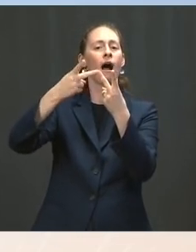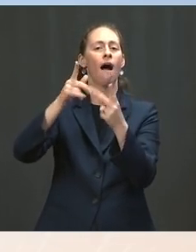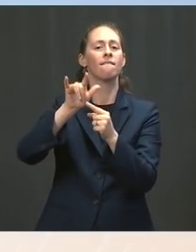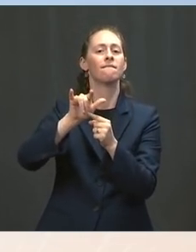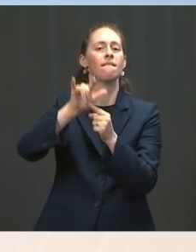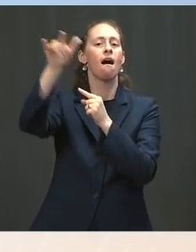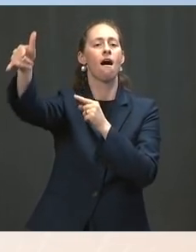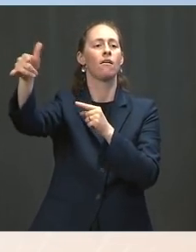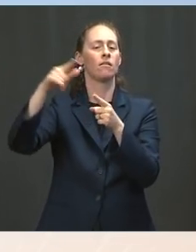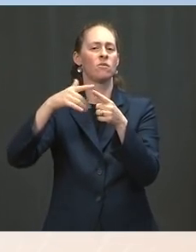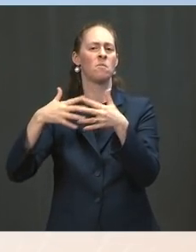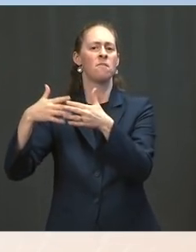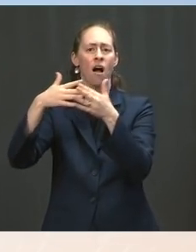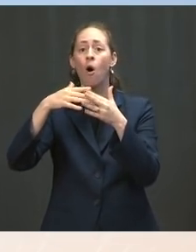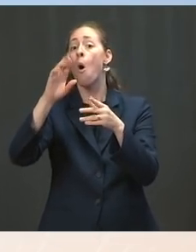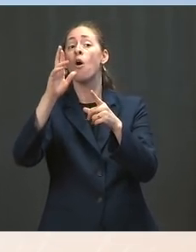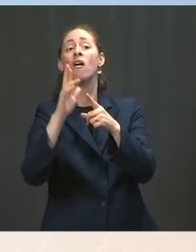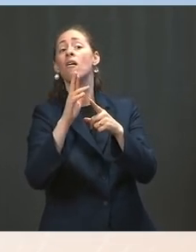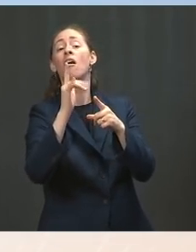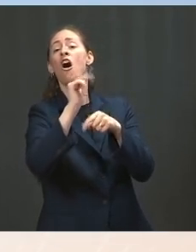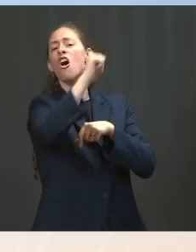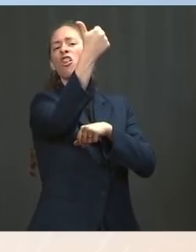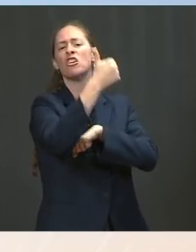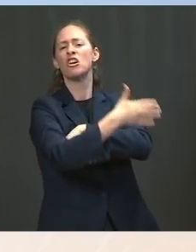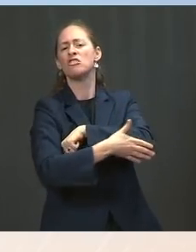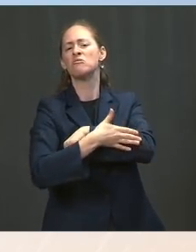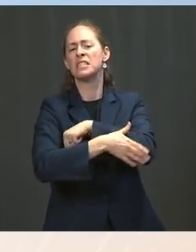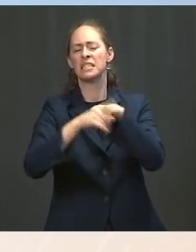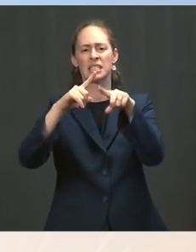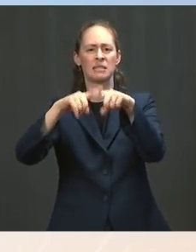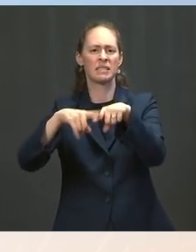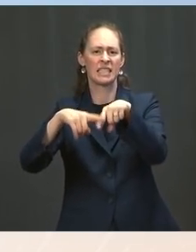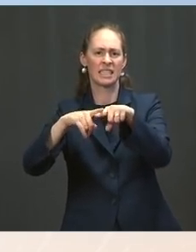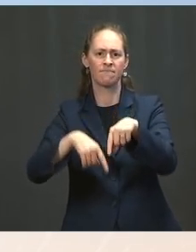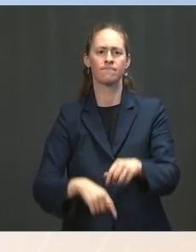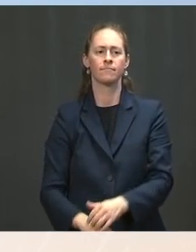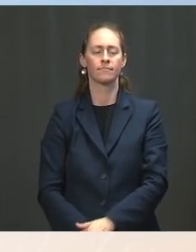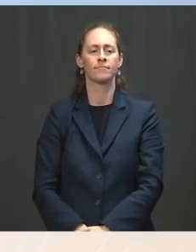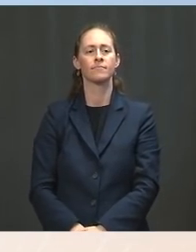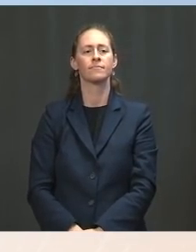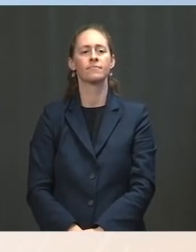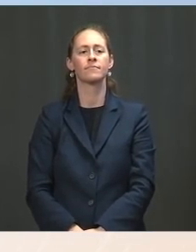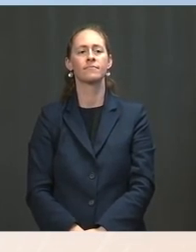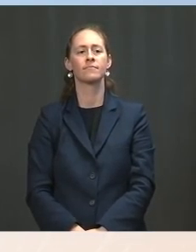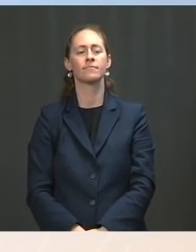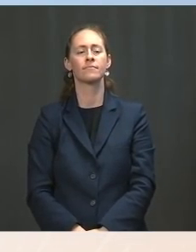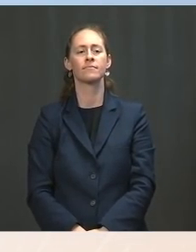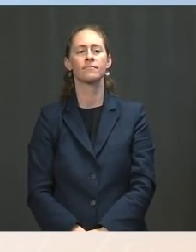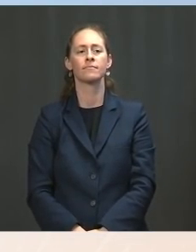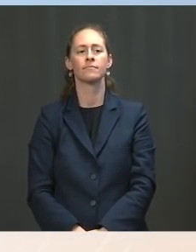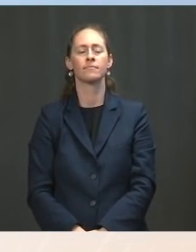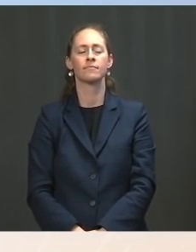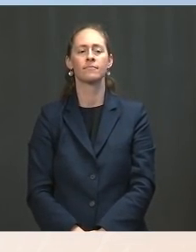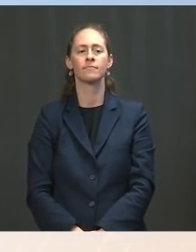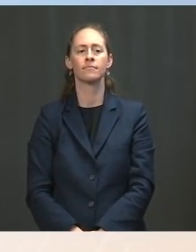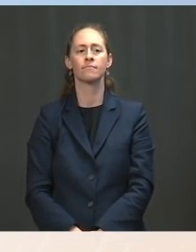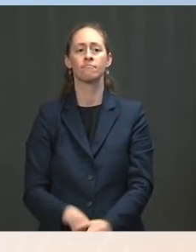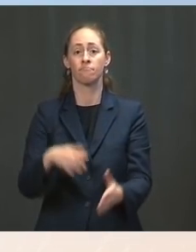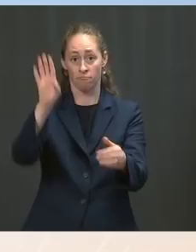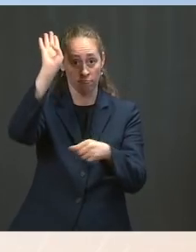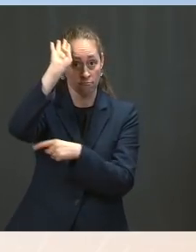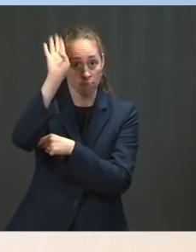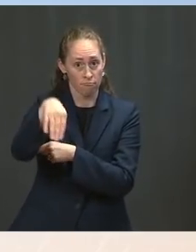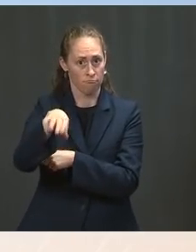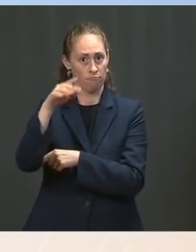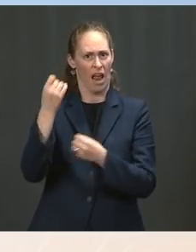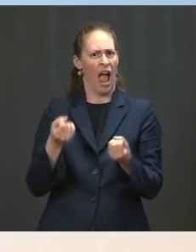third country. All told, 26 countries on 4 continents are contributing to this effort, one of the largest